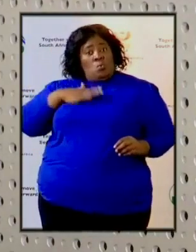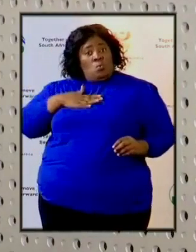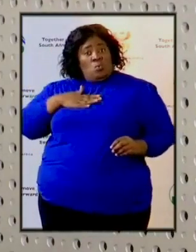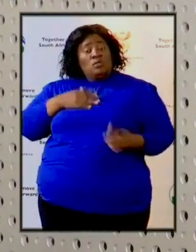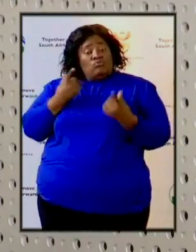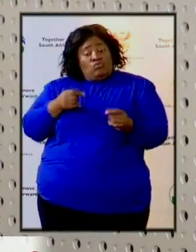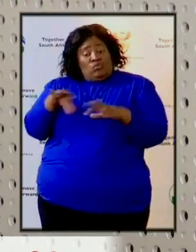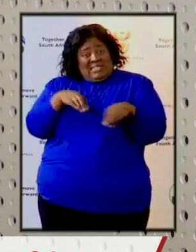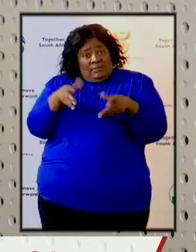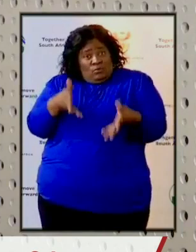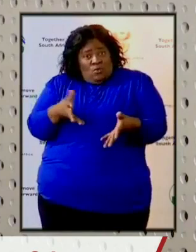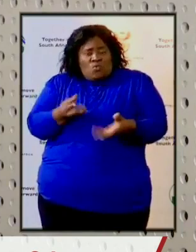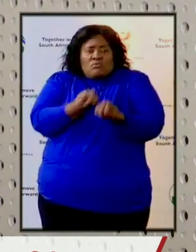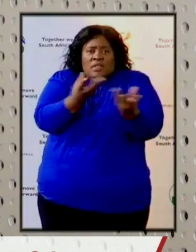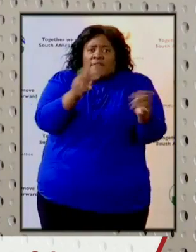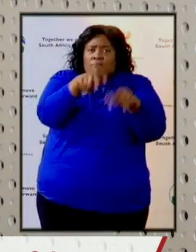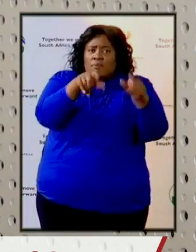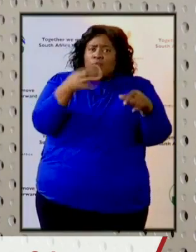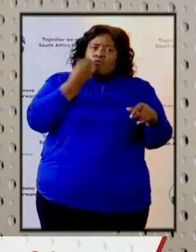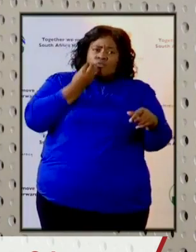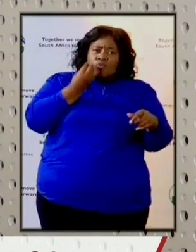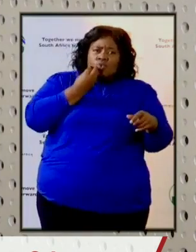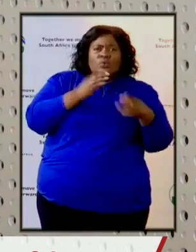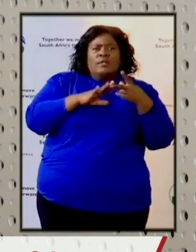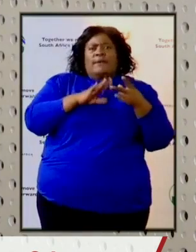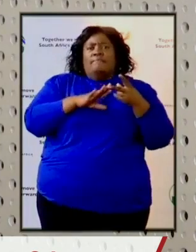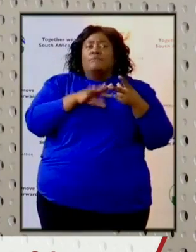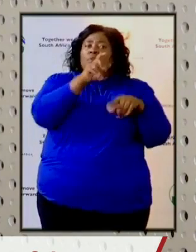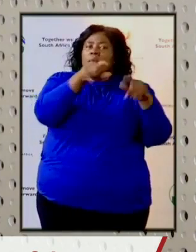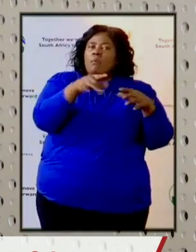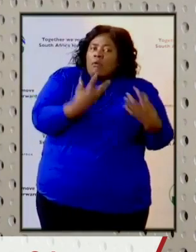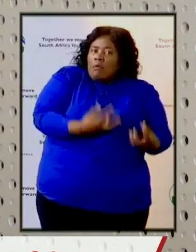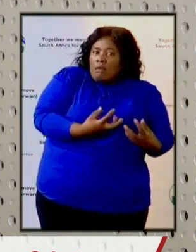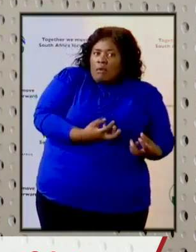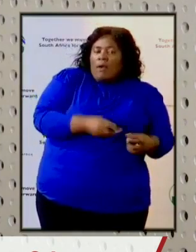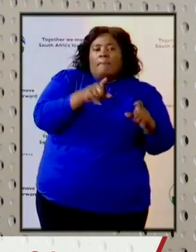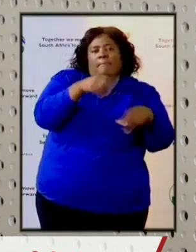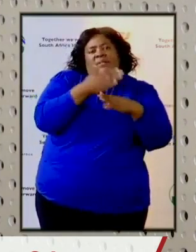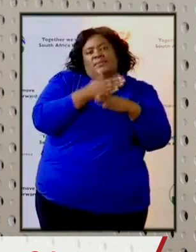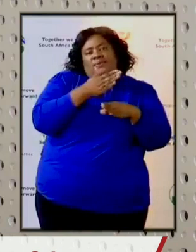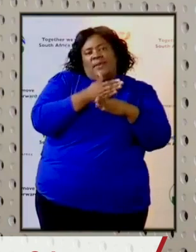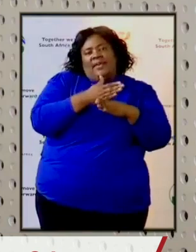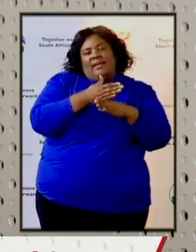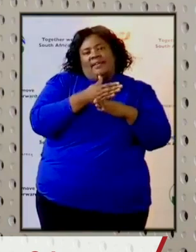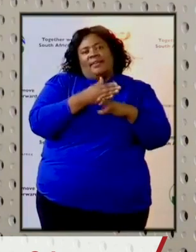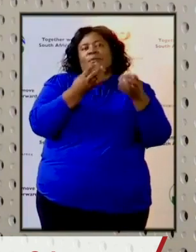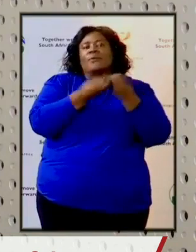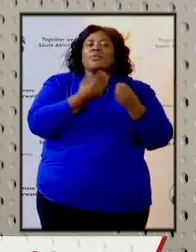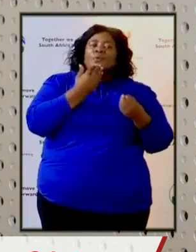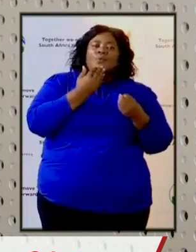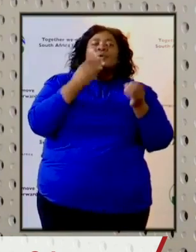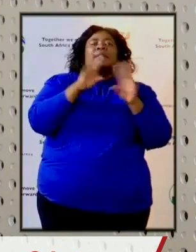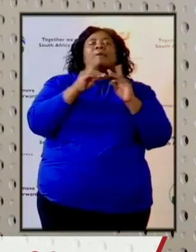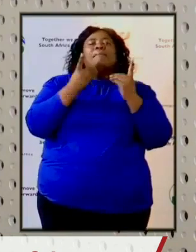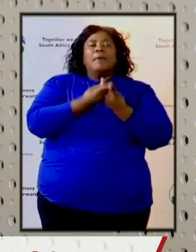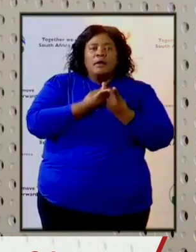those activities, including deliver food to needy people, should work with the